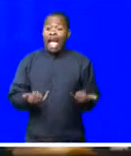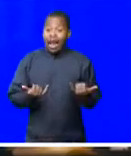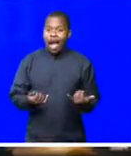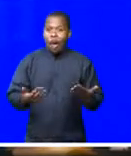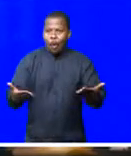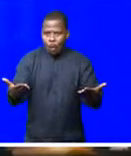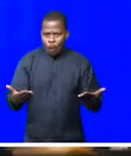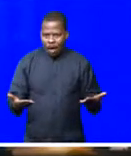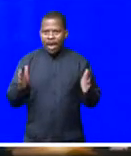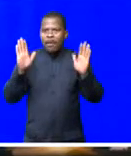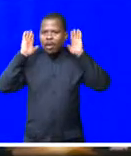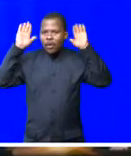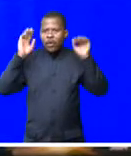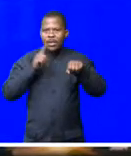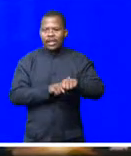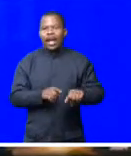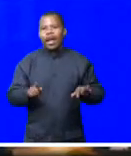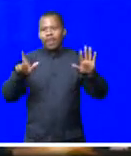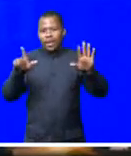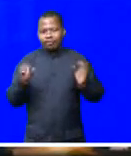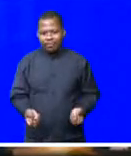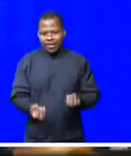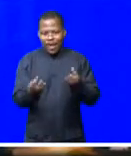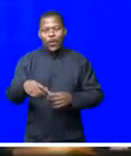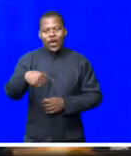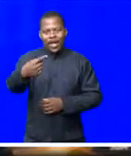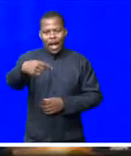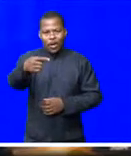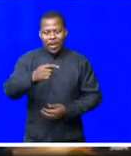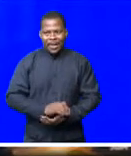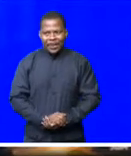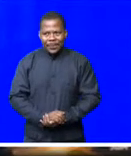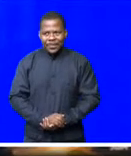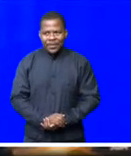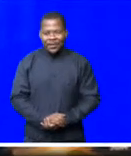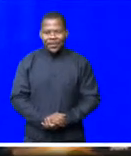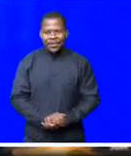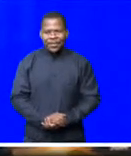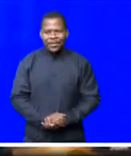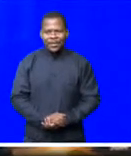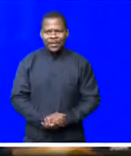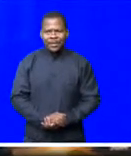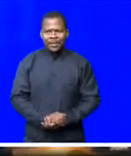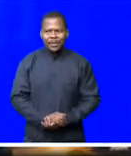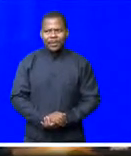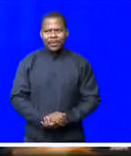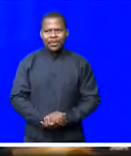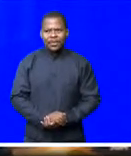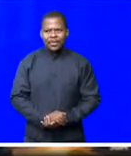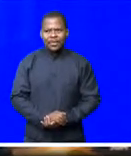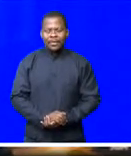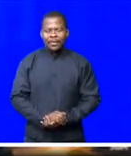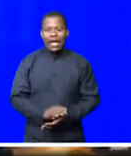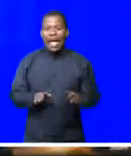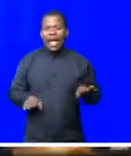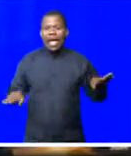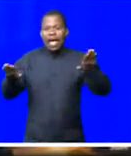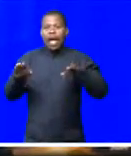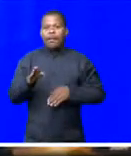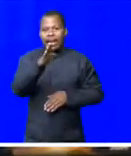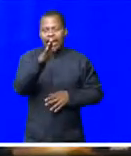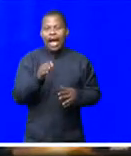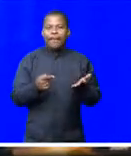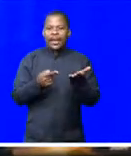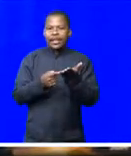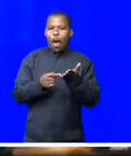Asiphinde sikumukele umukeliso losabukele tona Tindzaba lapha ke Eswatini TV sitawuchubeka nato ke. Lidolobha lakumathapha